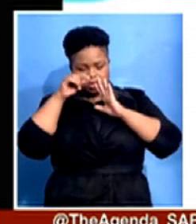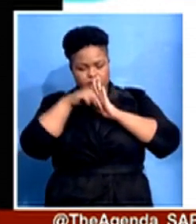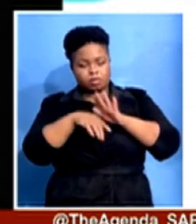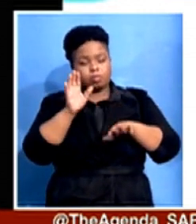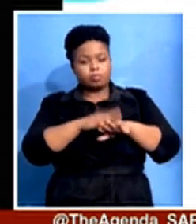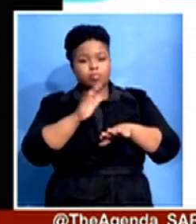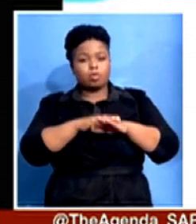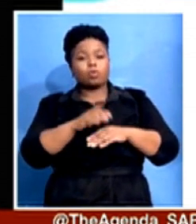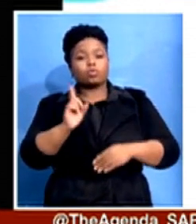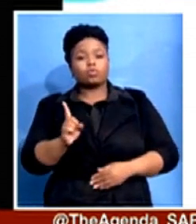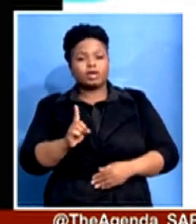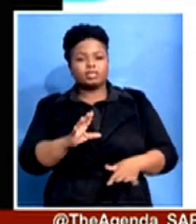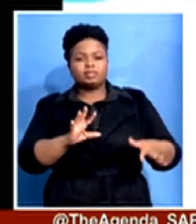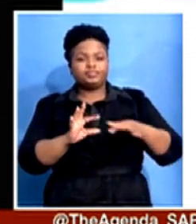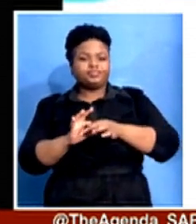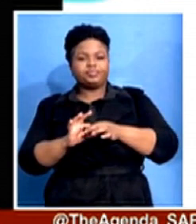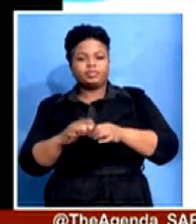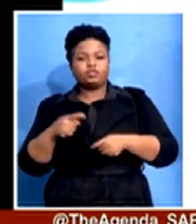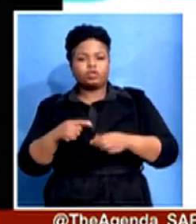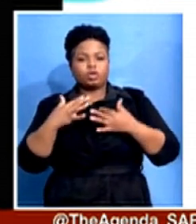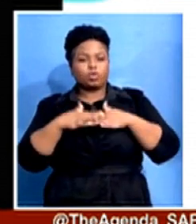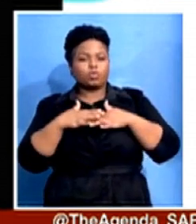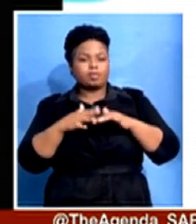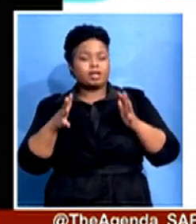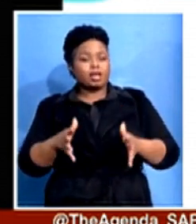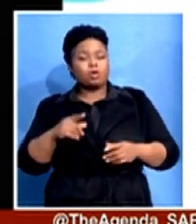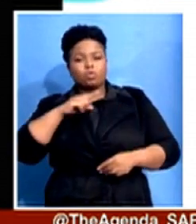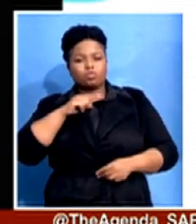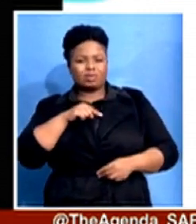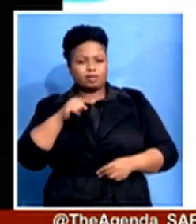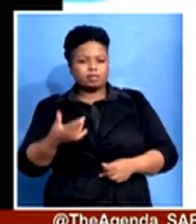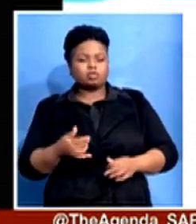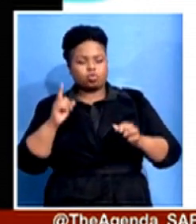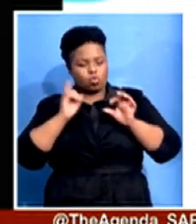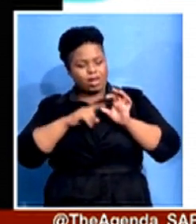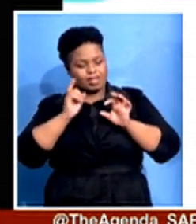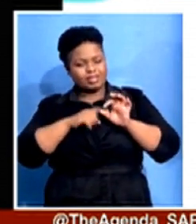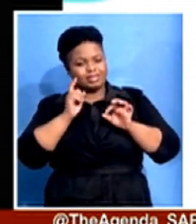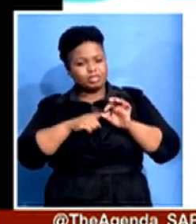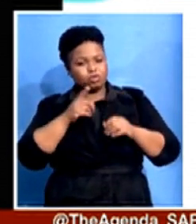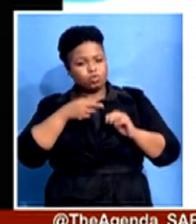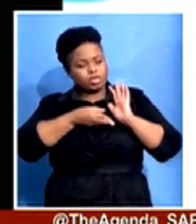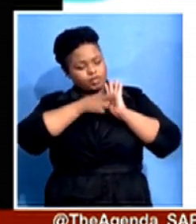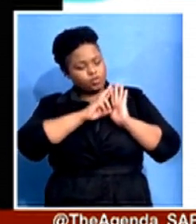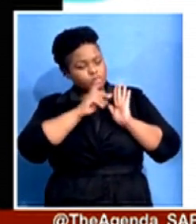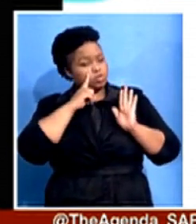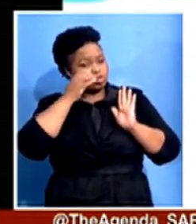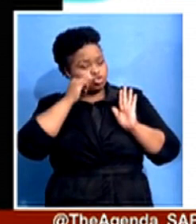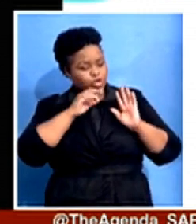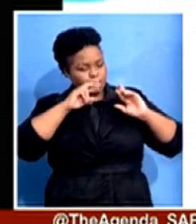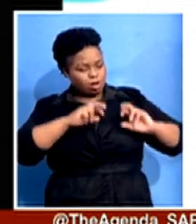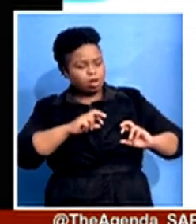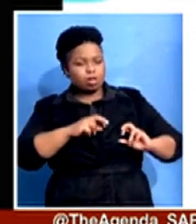this webinar, is around the quality aspect of what we review. And when it comes to quality, that's where we look at the manufacturing